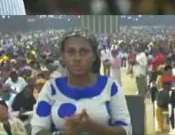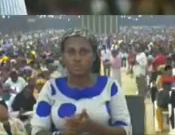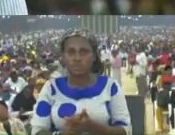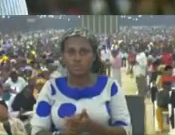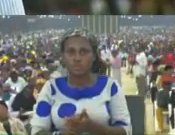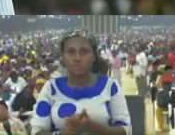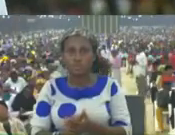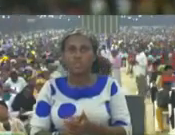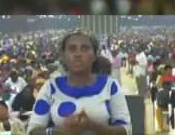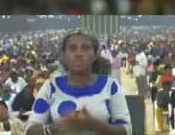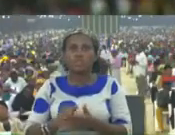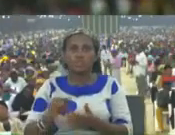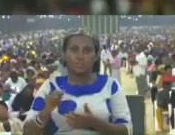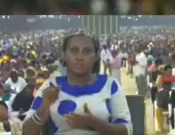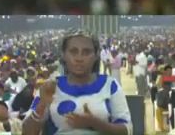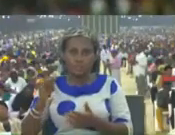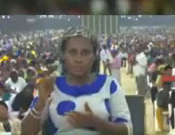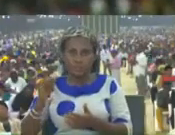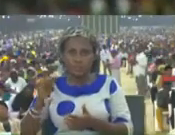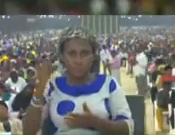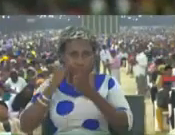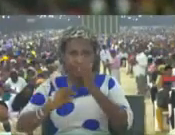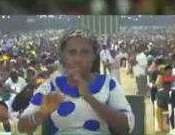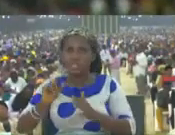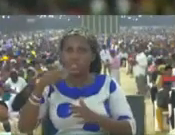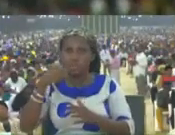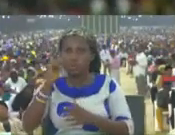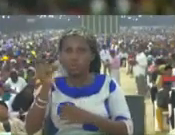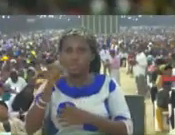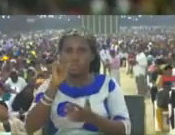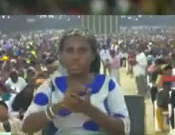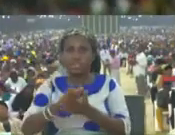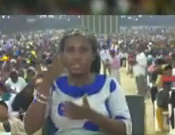of Samaria to be lifted.